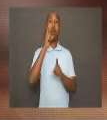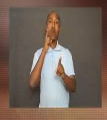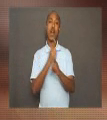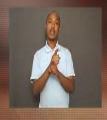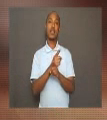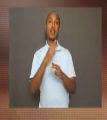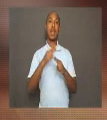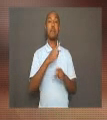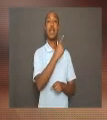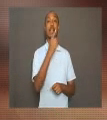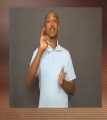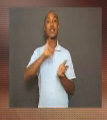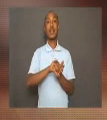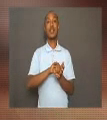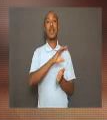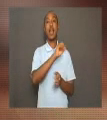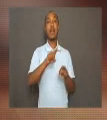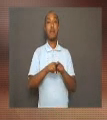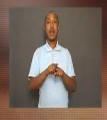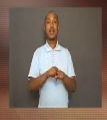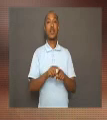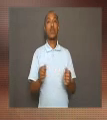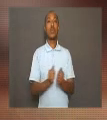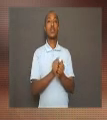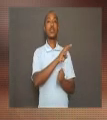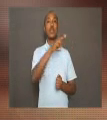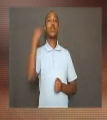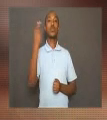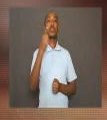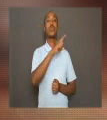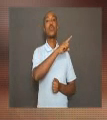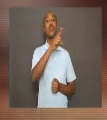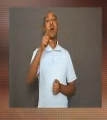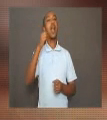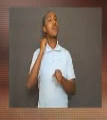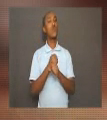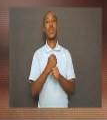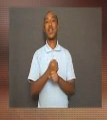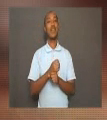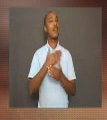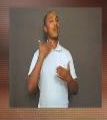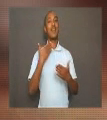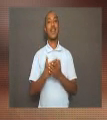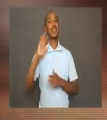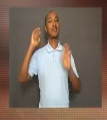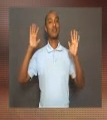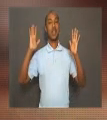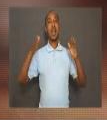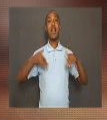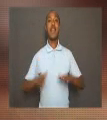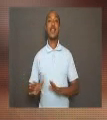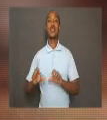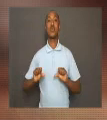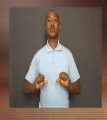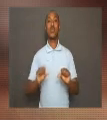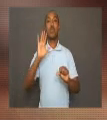named each salt and matched it to its uses, then you are doing great. Let us